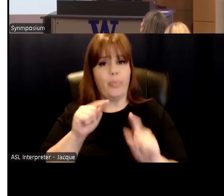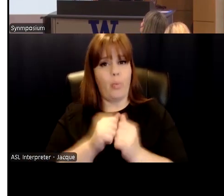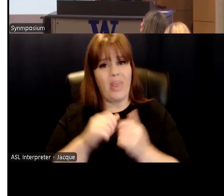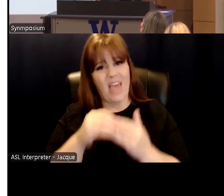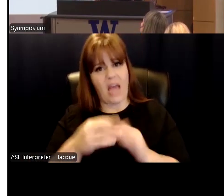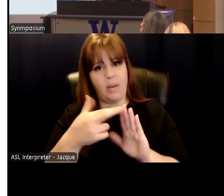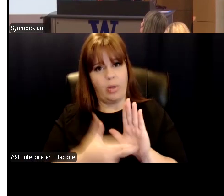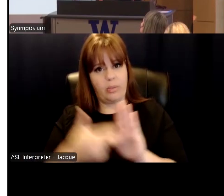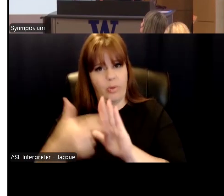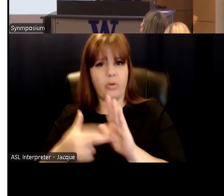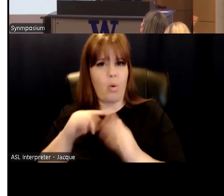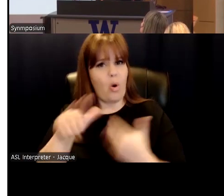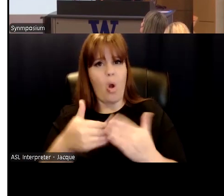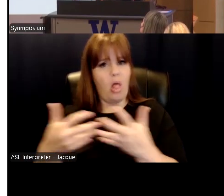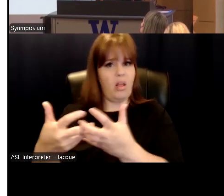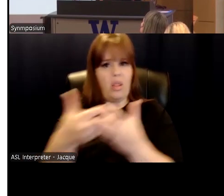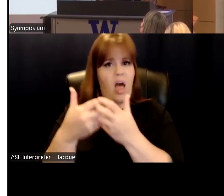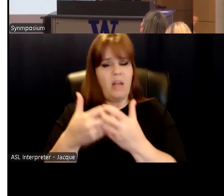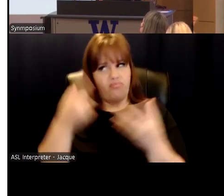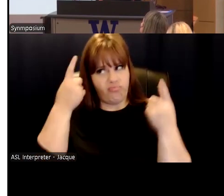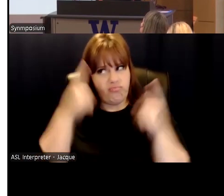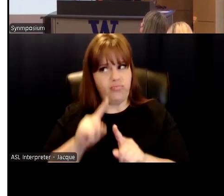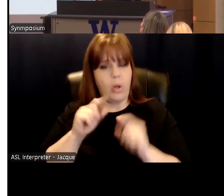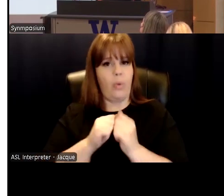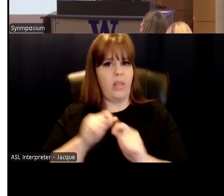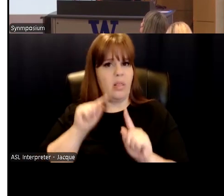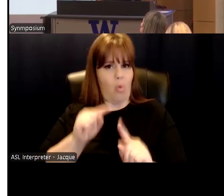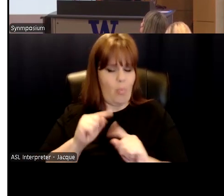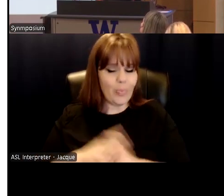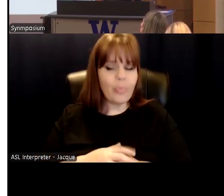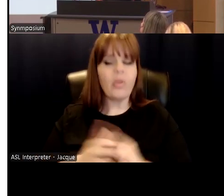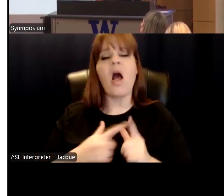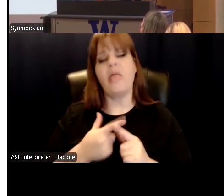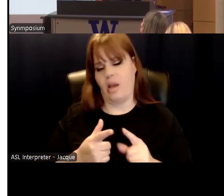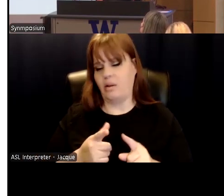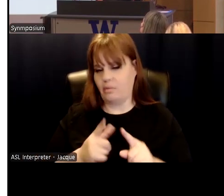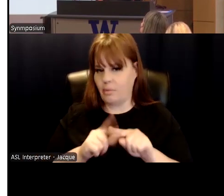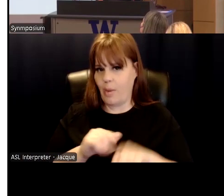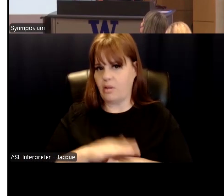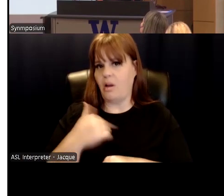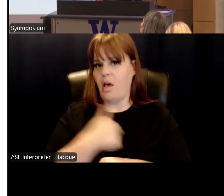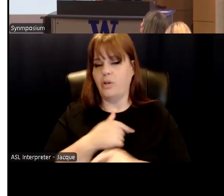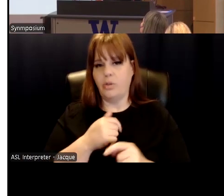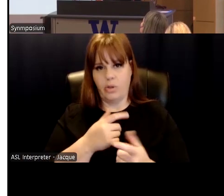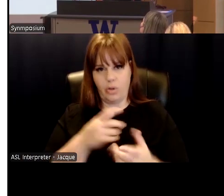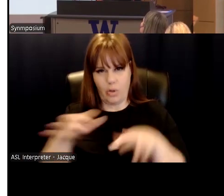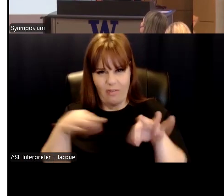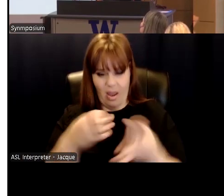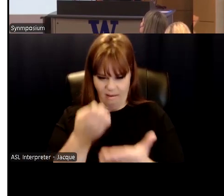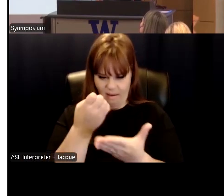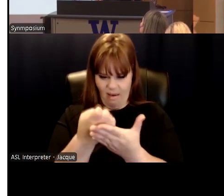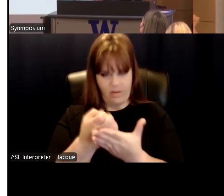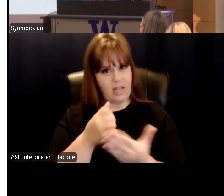all aligned in what our approach is. And then it's incumbent upon us to then define the evidence-based approaches to diagnosis